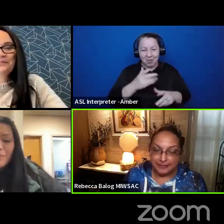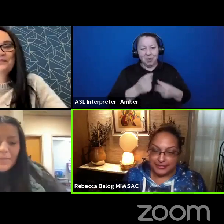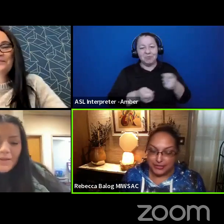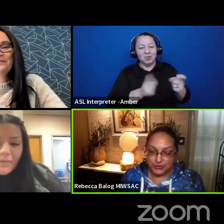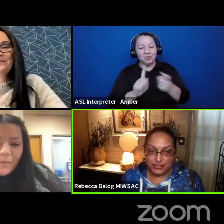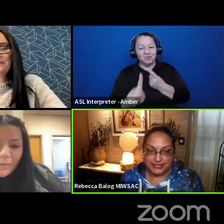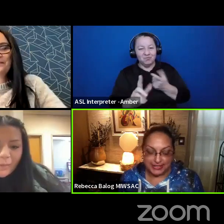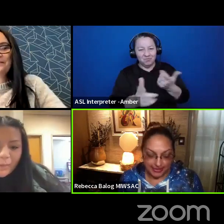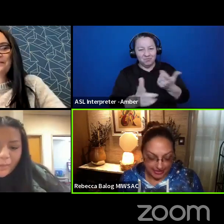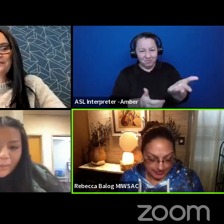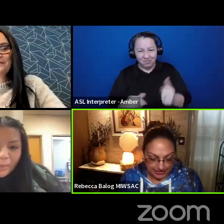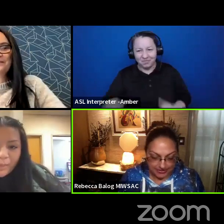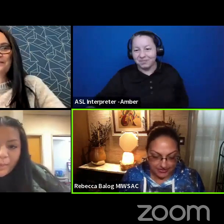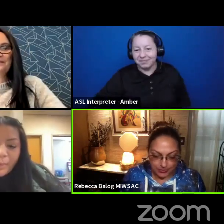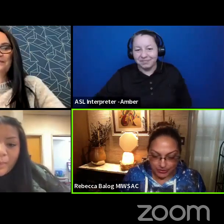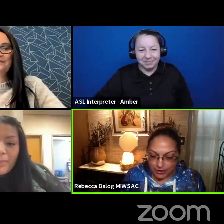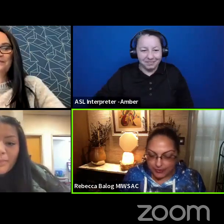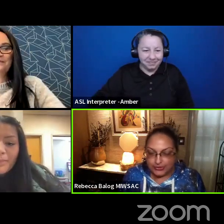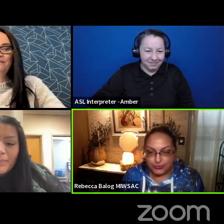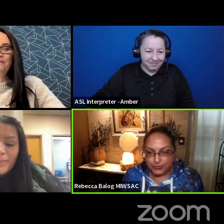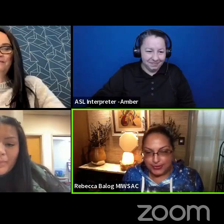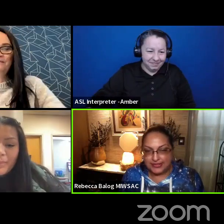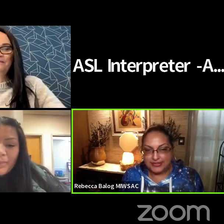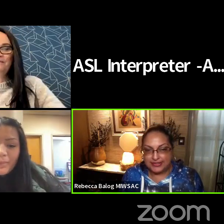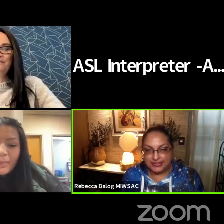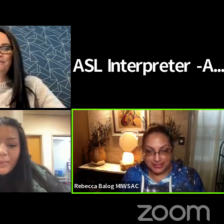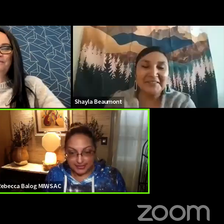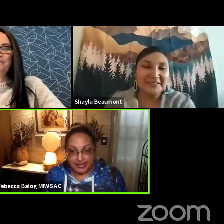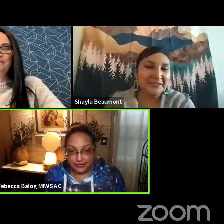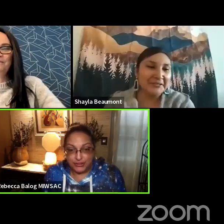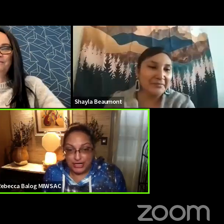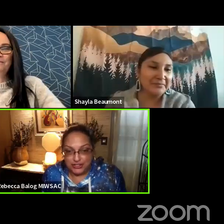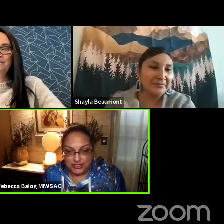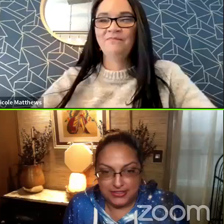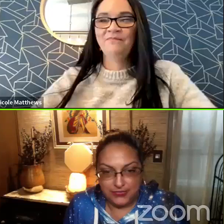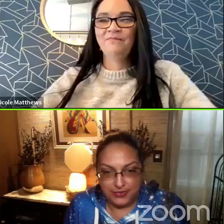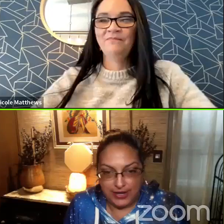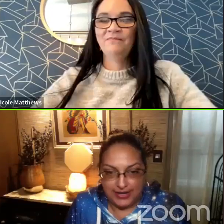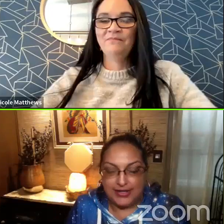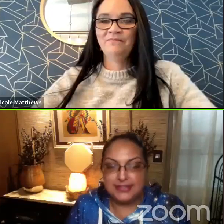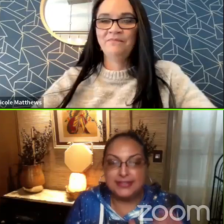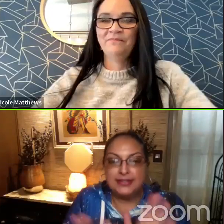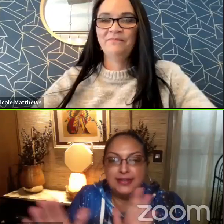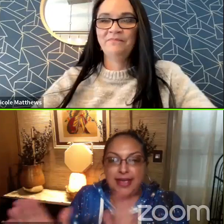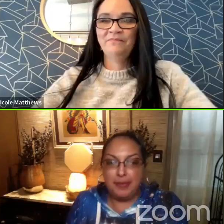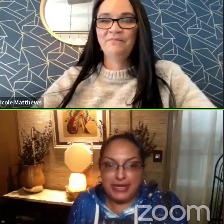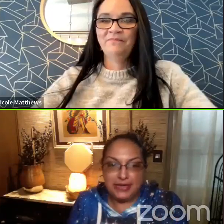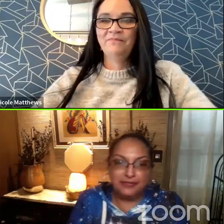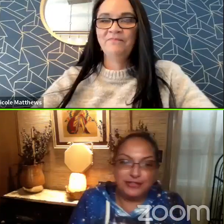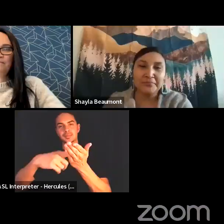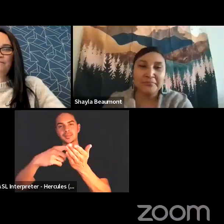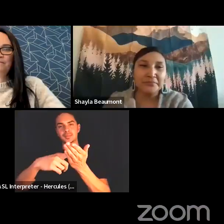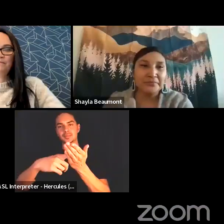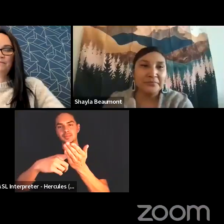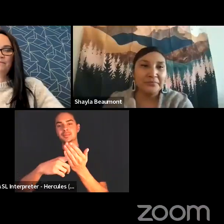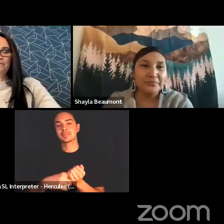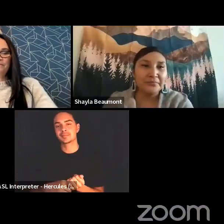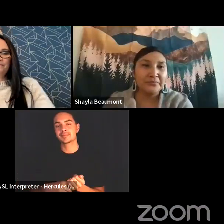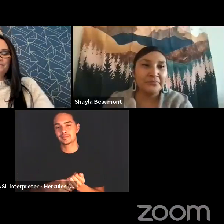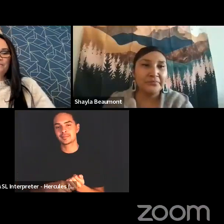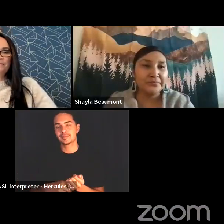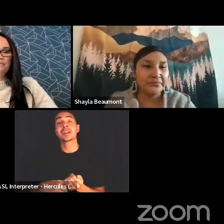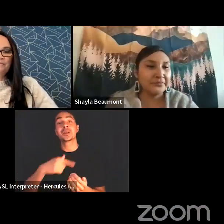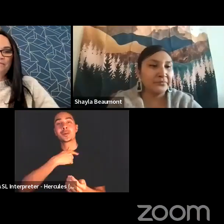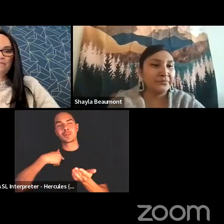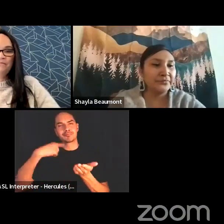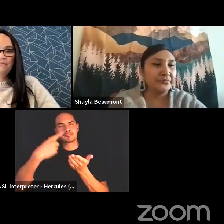I love that you just said that, because we're going through these societal changes, right? And it's ebbing and flowing and